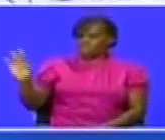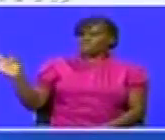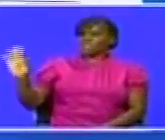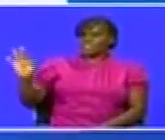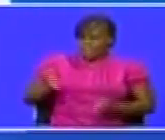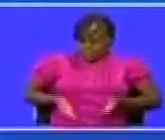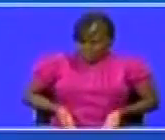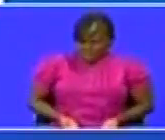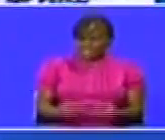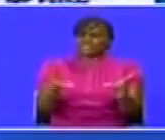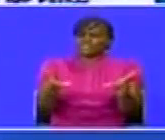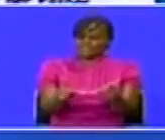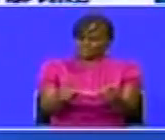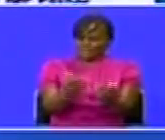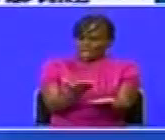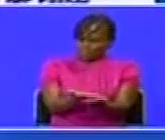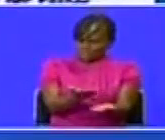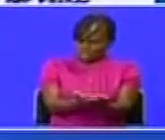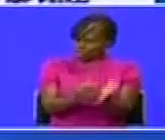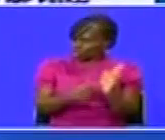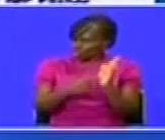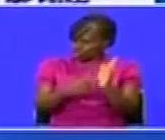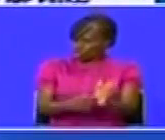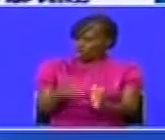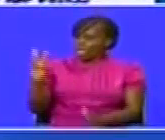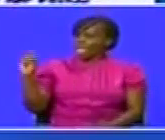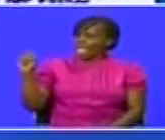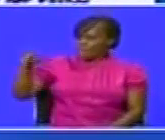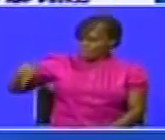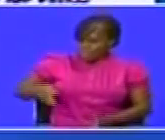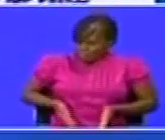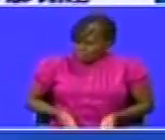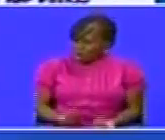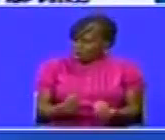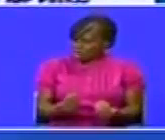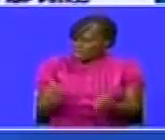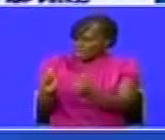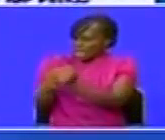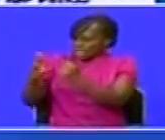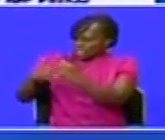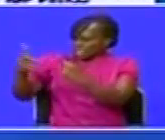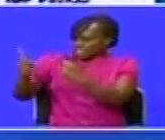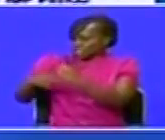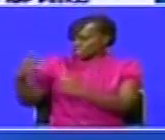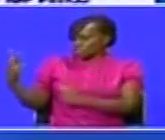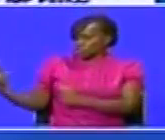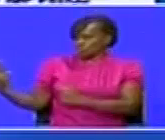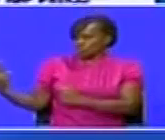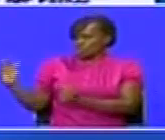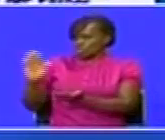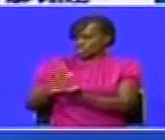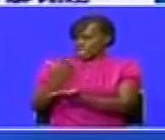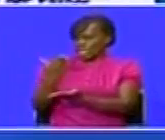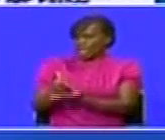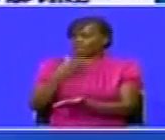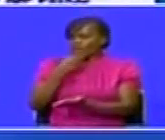birth certificate application form that shows that the Kabete member of parliament was born sometime in 1962 and shared a father